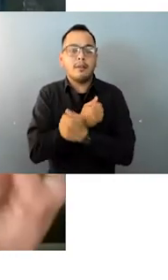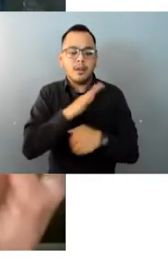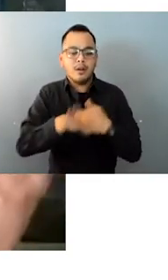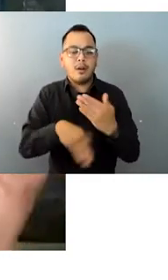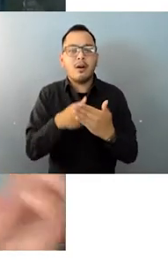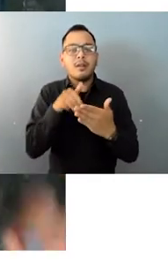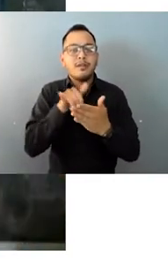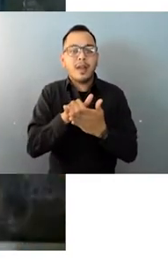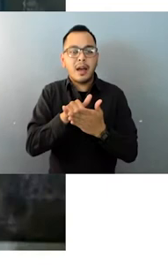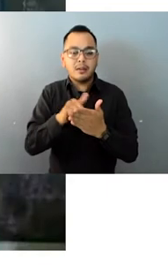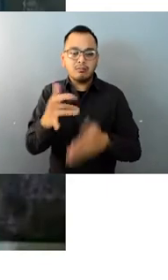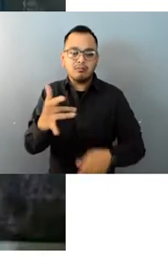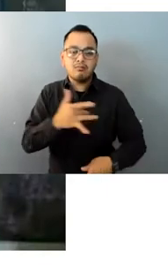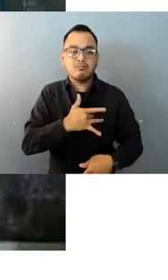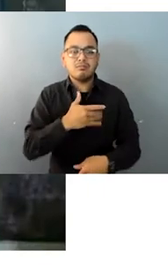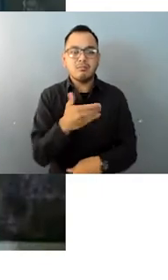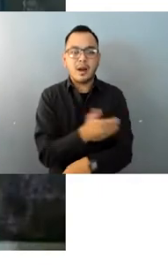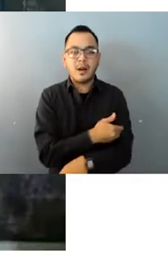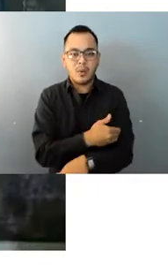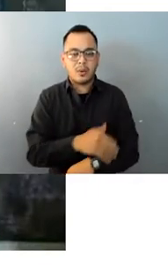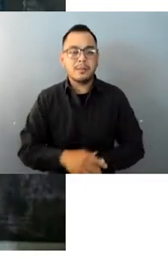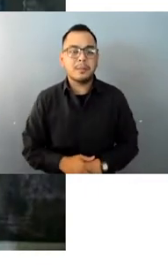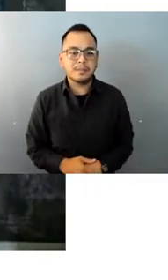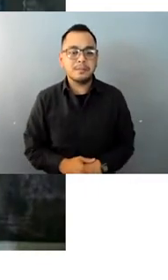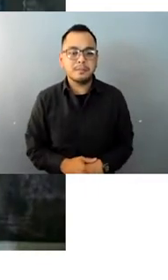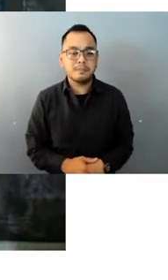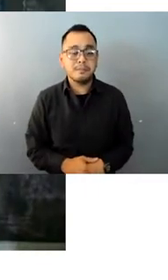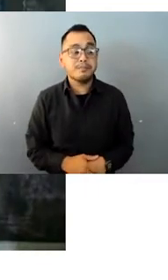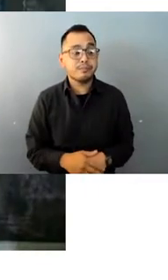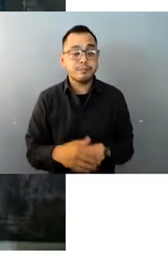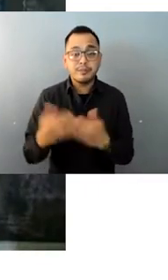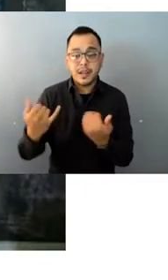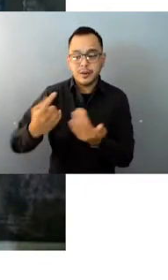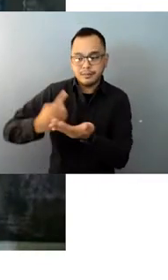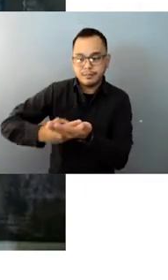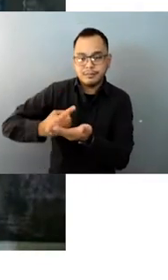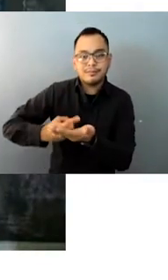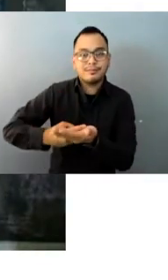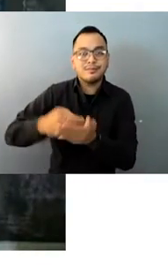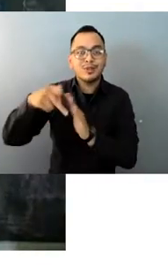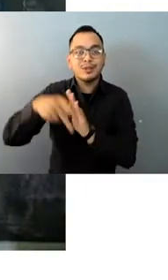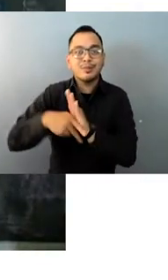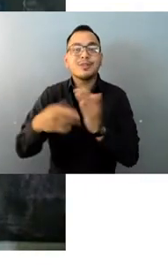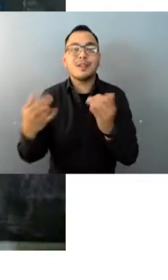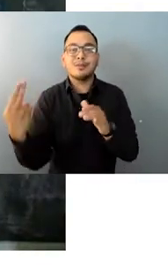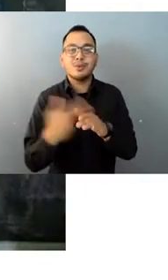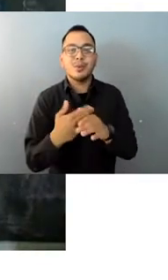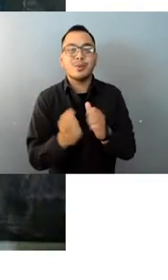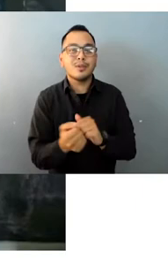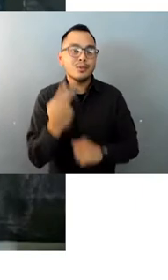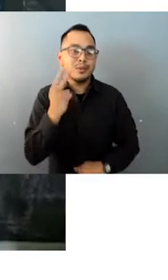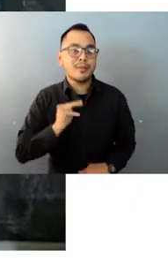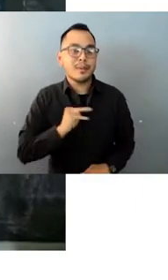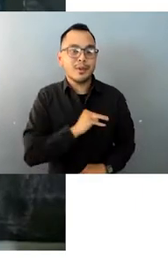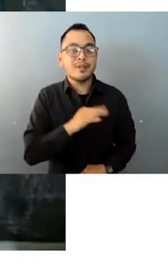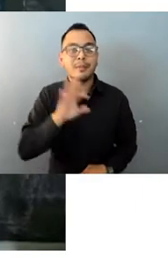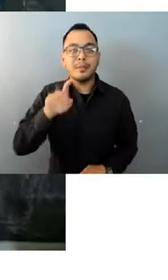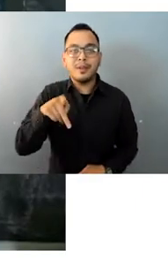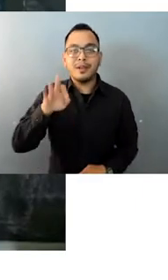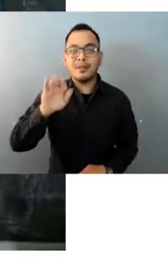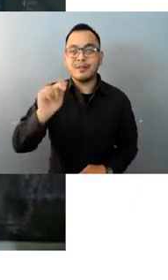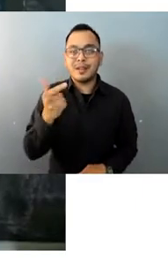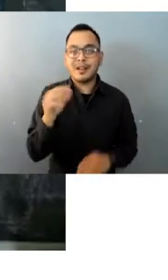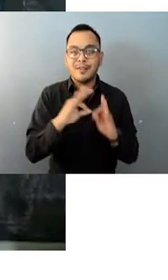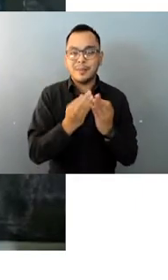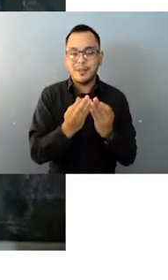its world-changing power. To talk about what these principles look like in practice, I'm joined now by two members of the